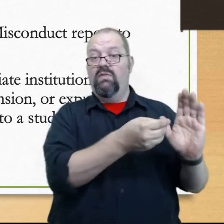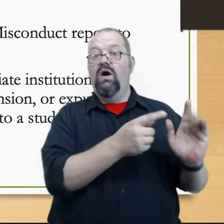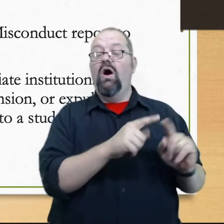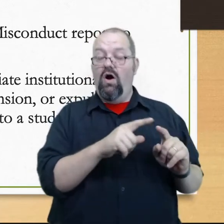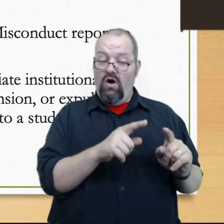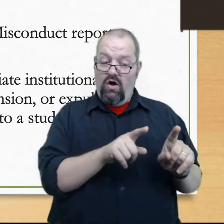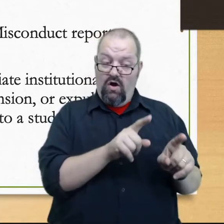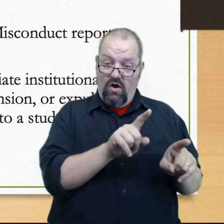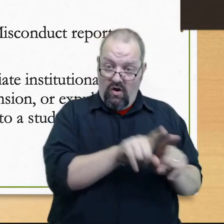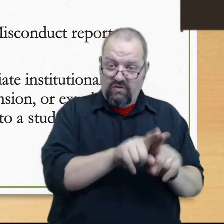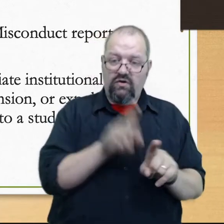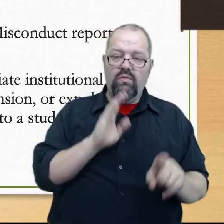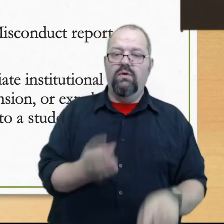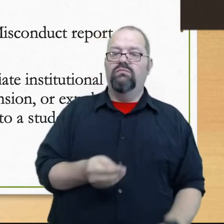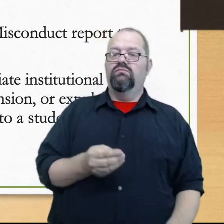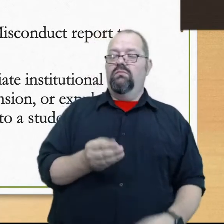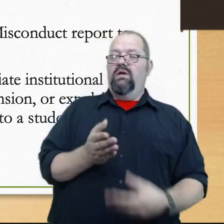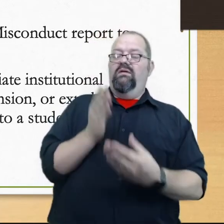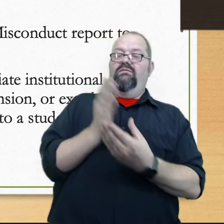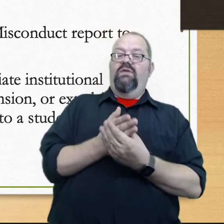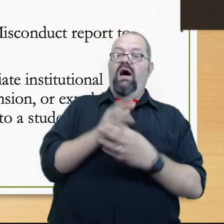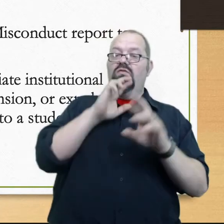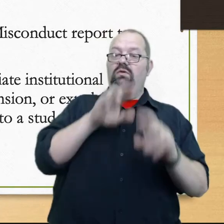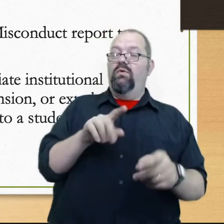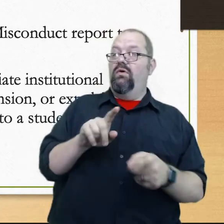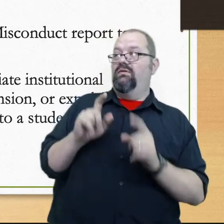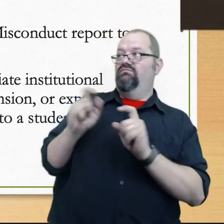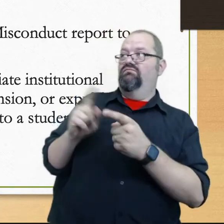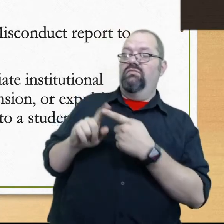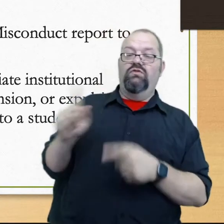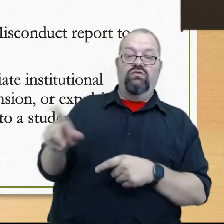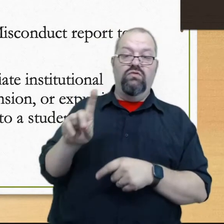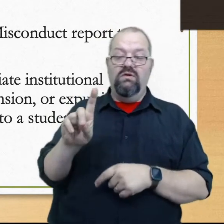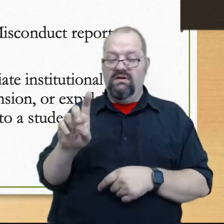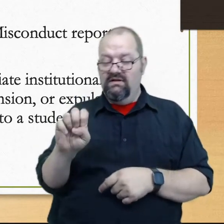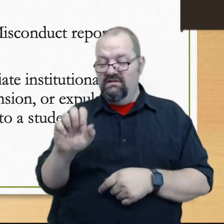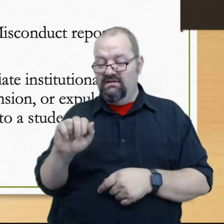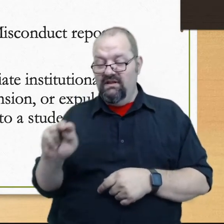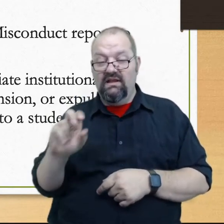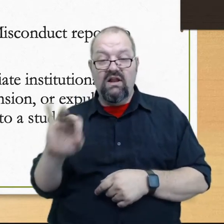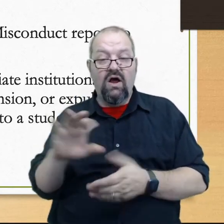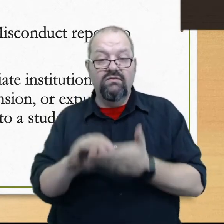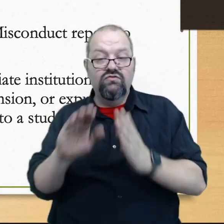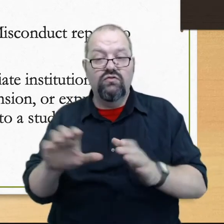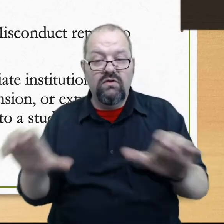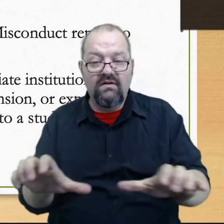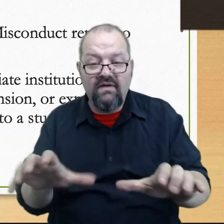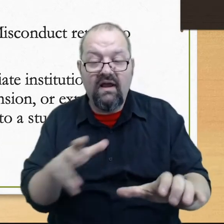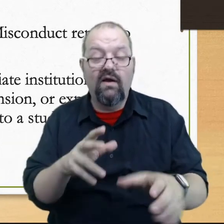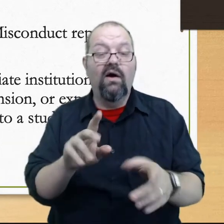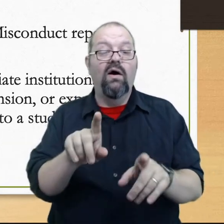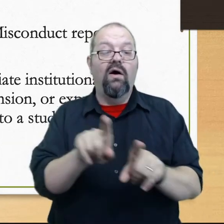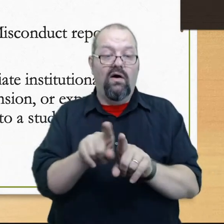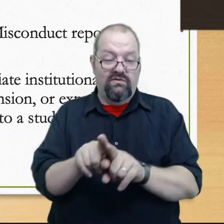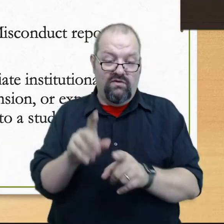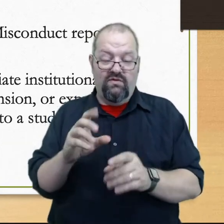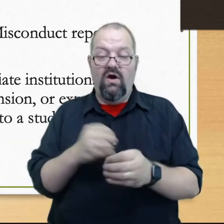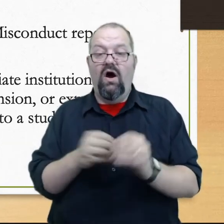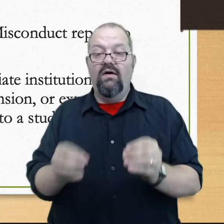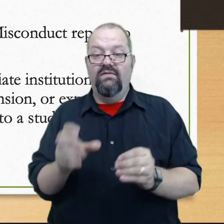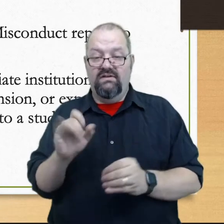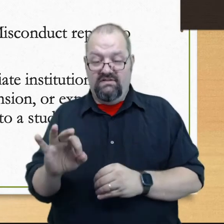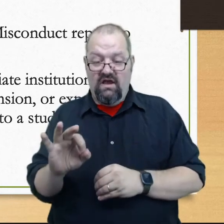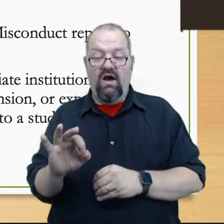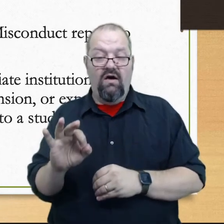be filed in an academic misconduct report to the Dean of Student Affairs, and the Office of Judicial Affairs may also respond with appropriate